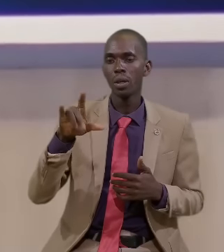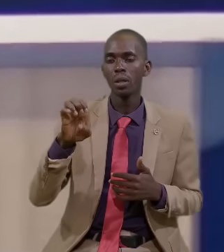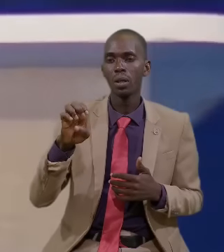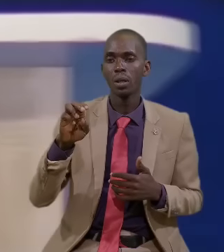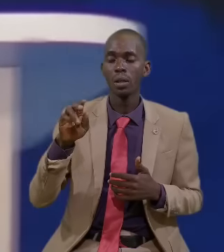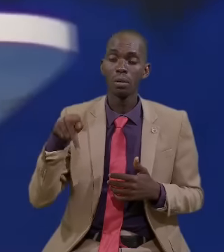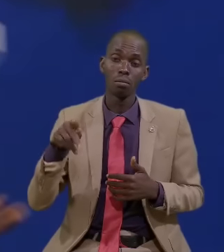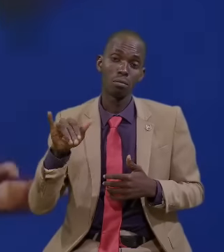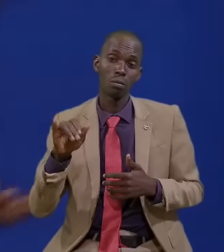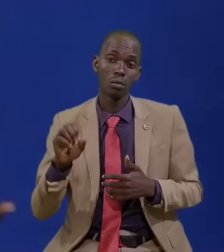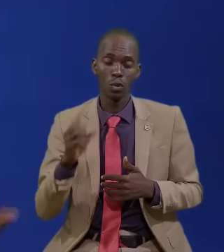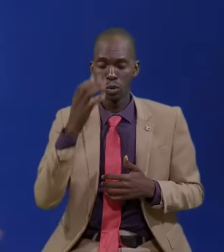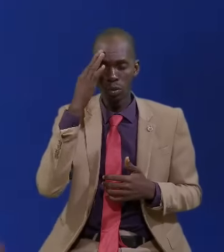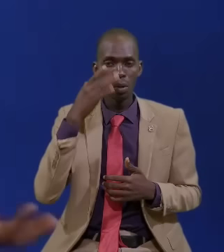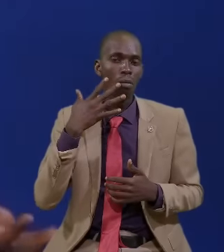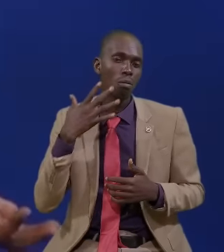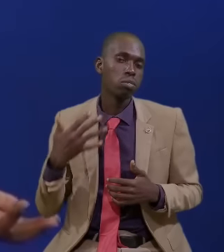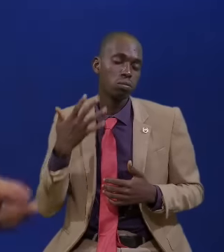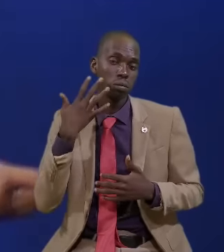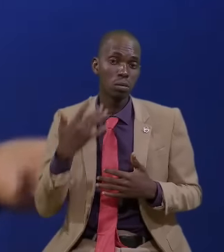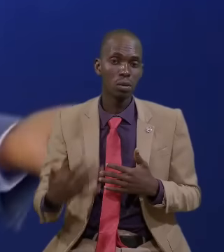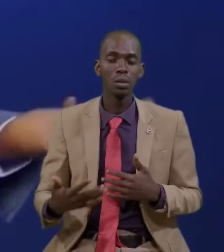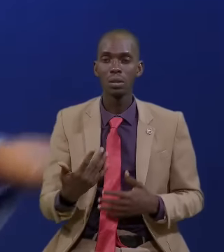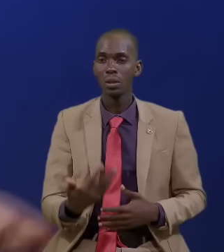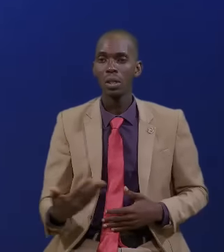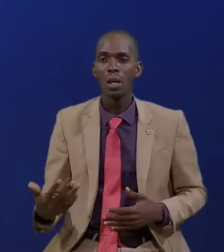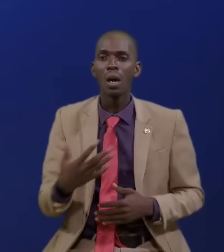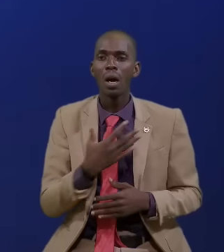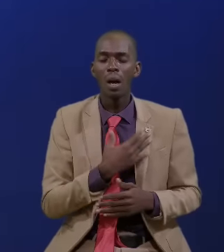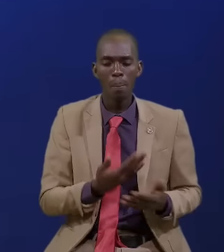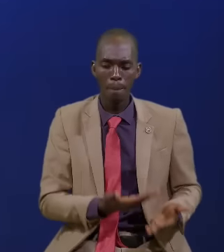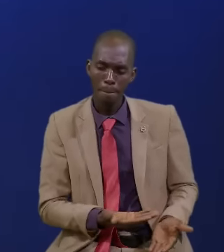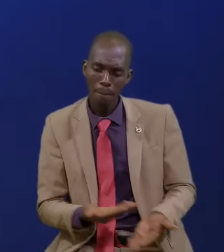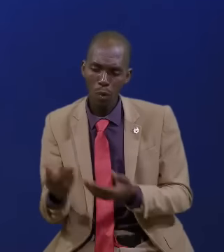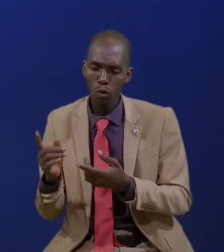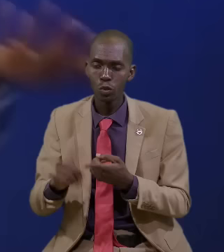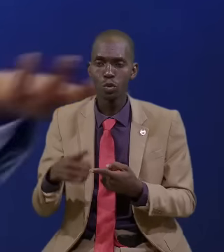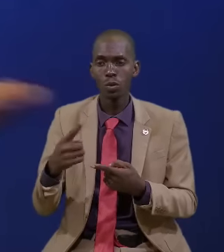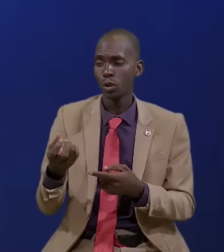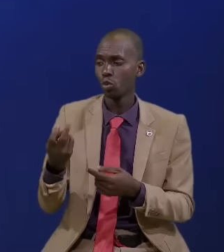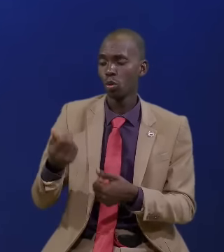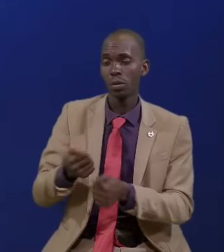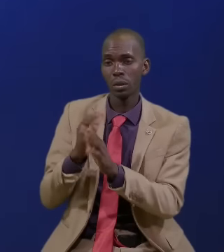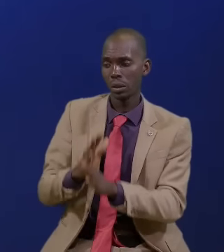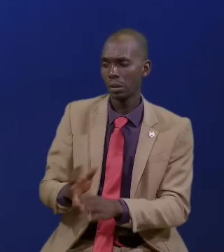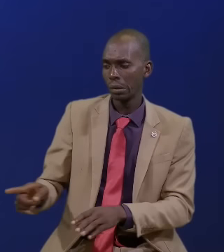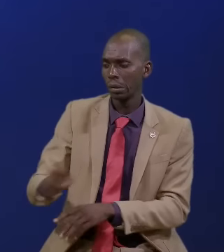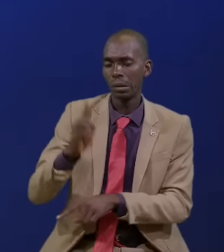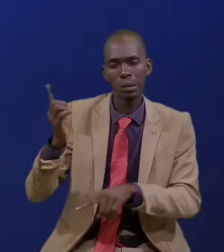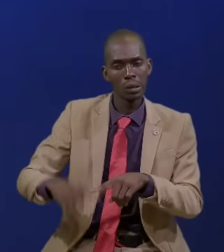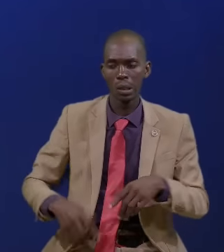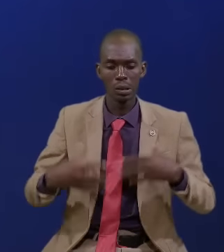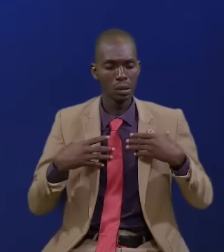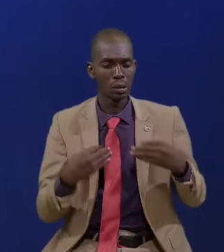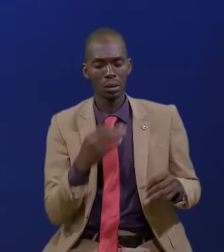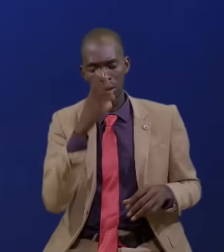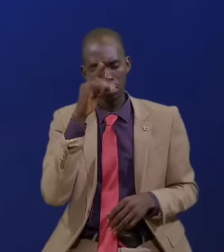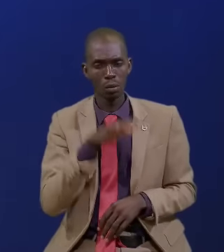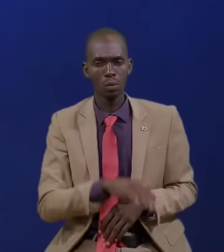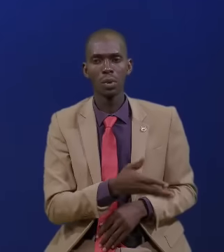brought the situation to the disciples of Christ, and he could do nothing. And now Christ came.